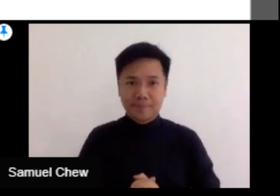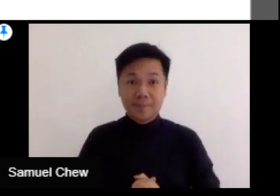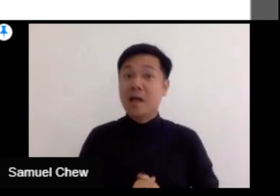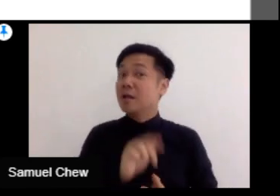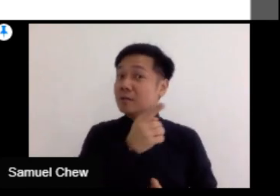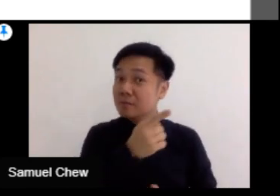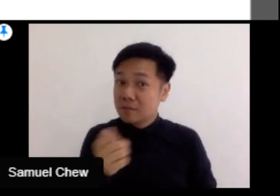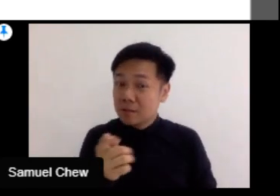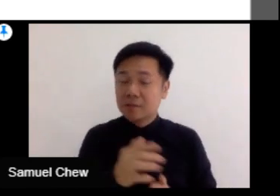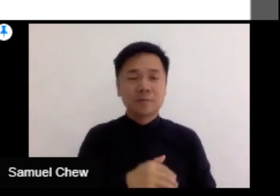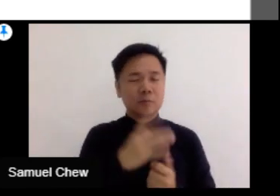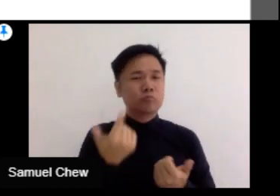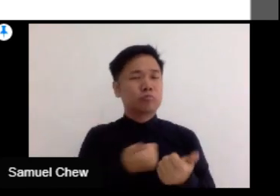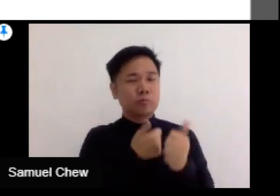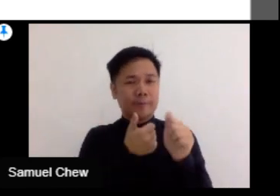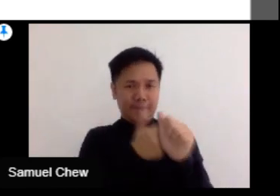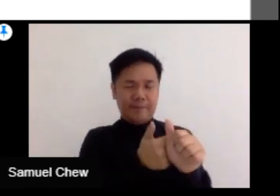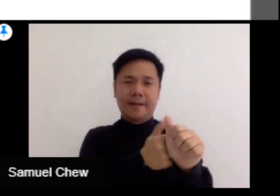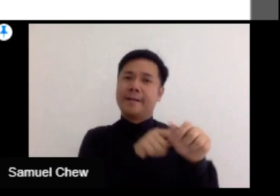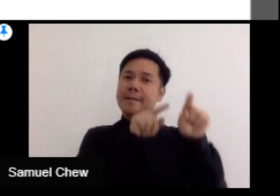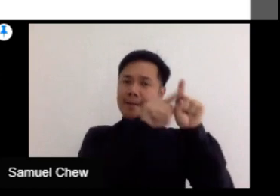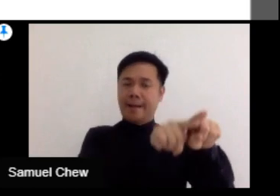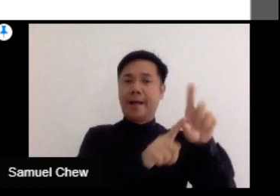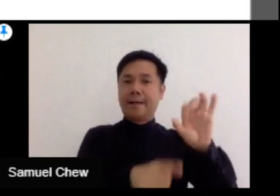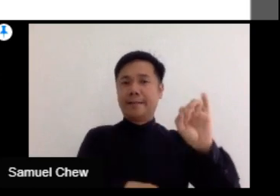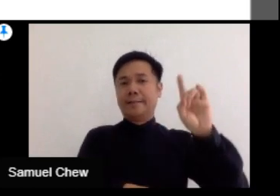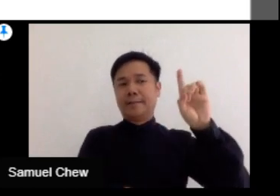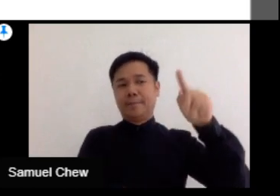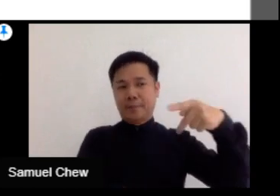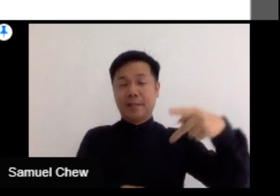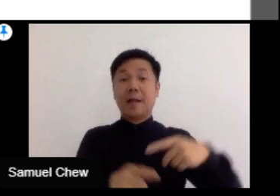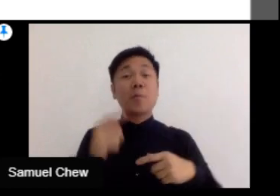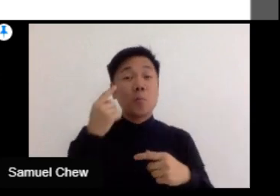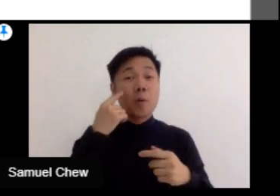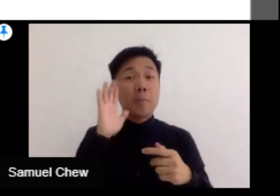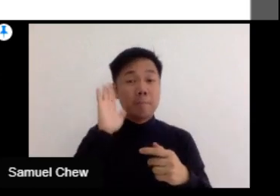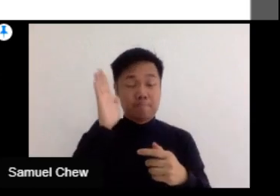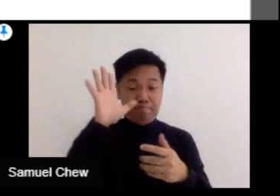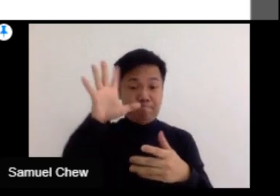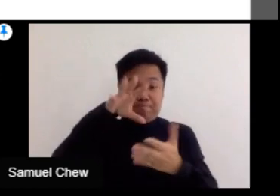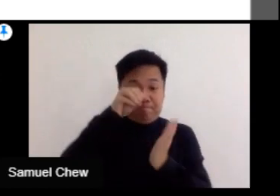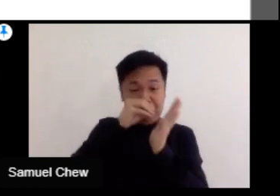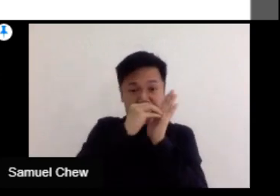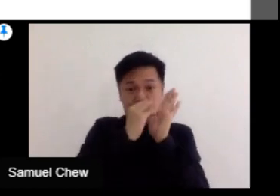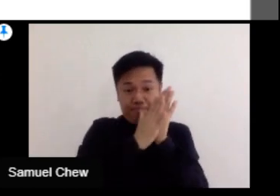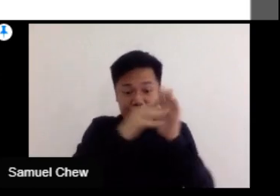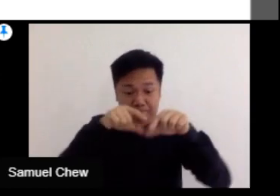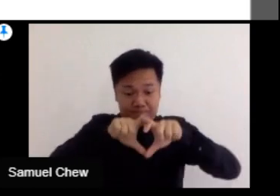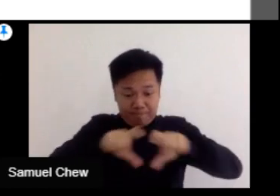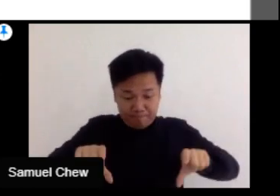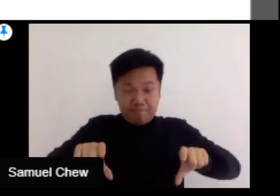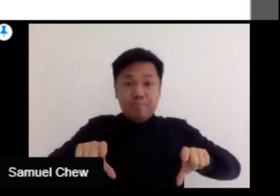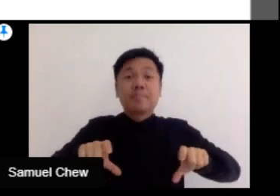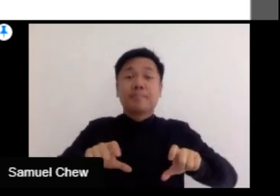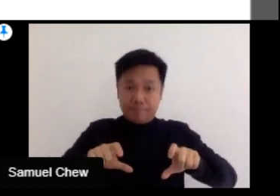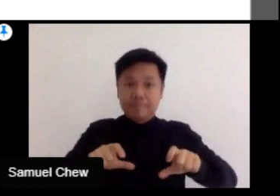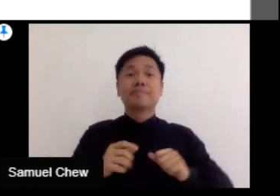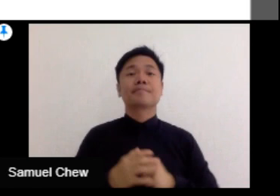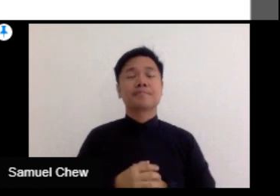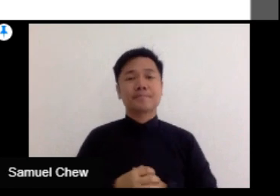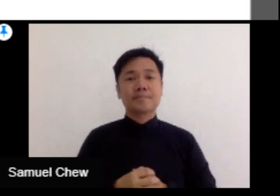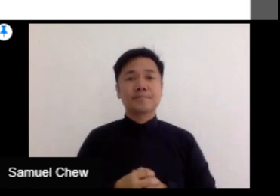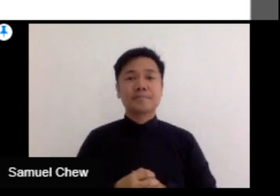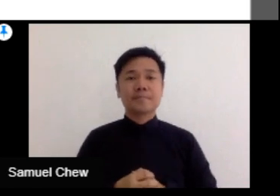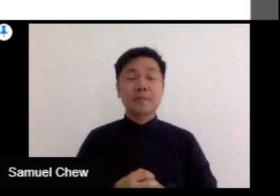be in line with the ICPD program of actions. So we will insert the footnote and we will. So if